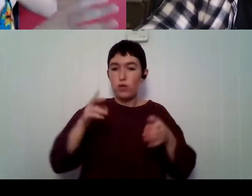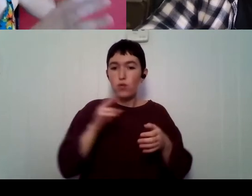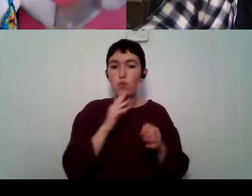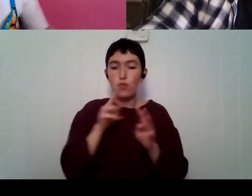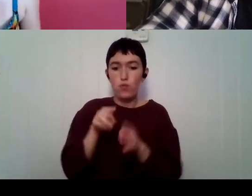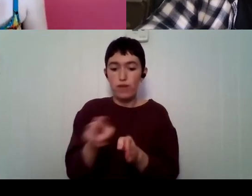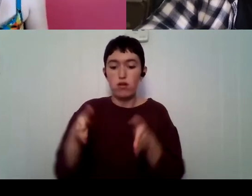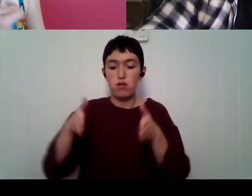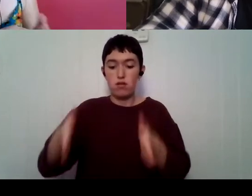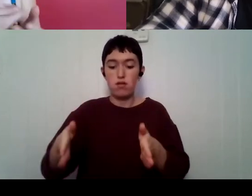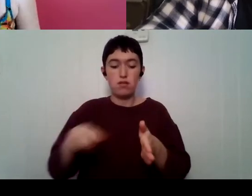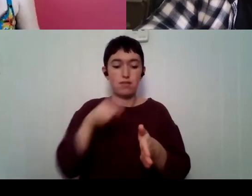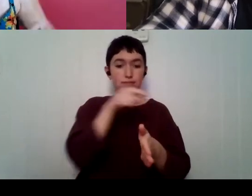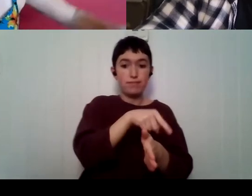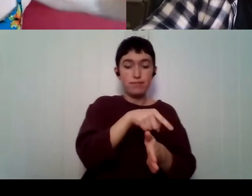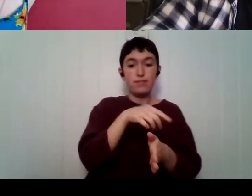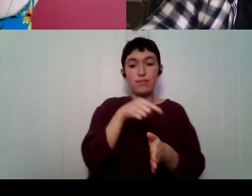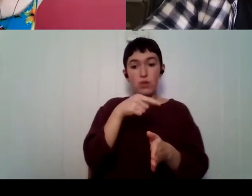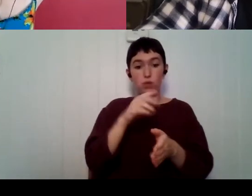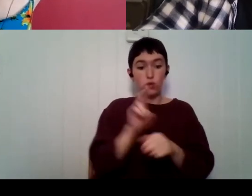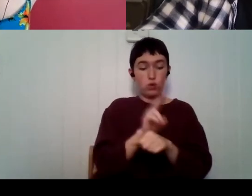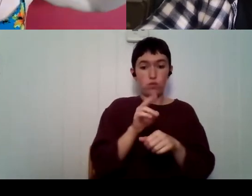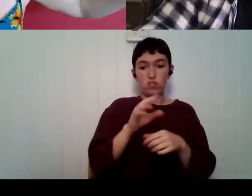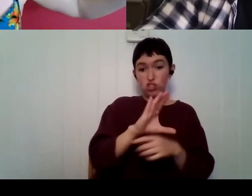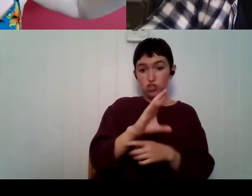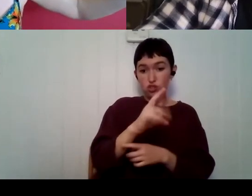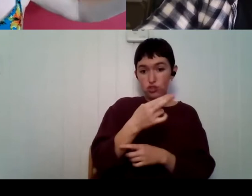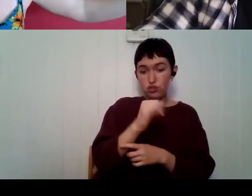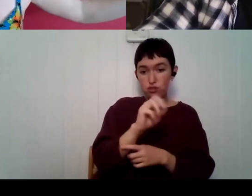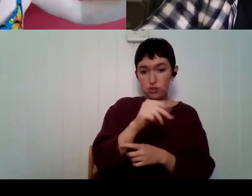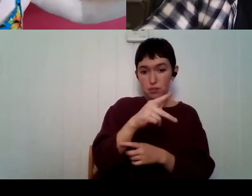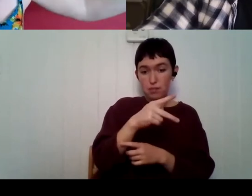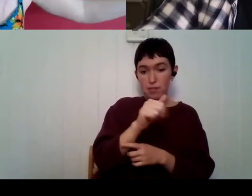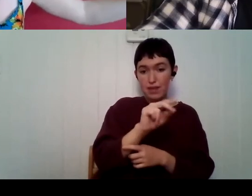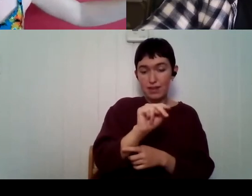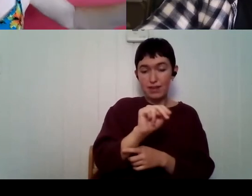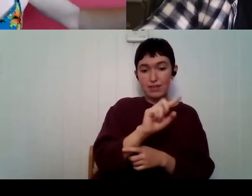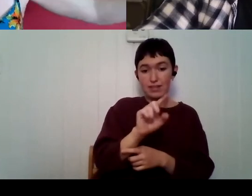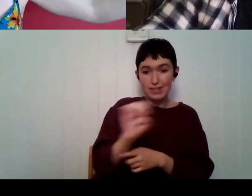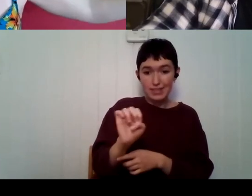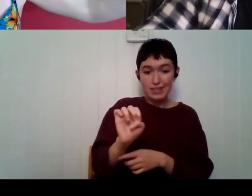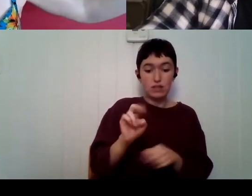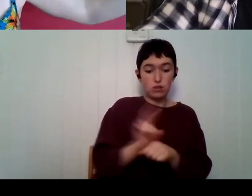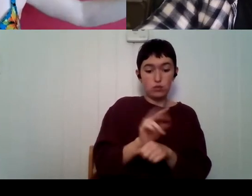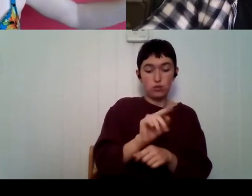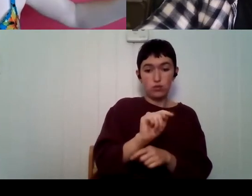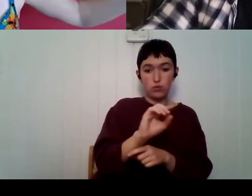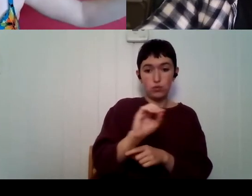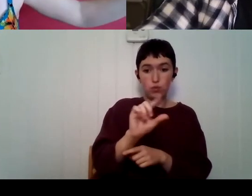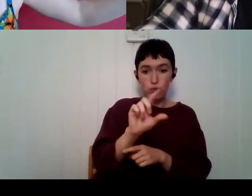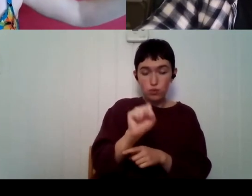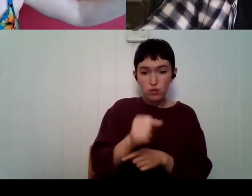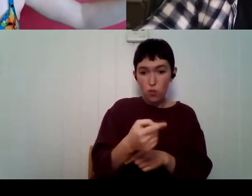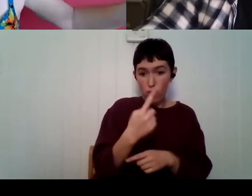very aggressive ant that they would use these really long dipping sticks, like 6 feet, 8 feet tall. My friend Cleve, who did the studies,